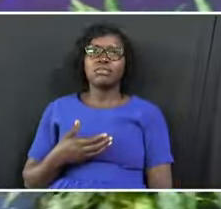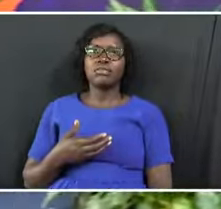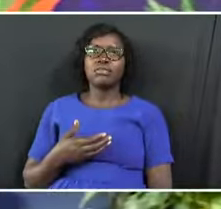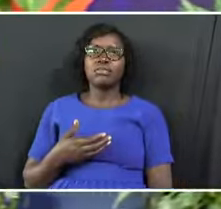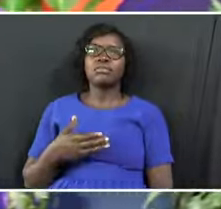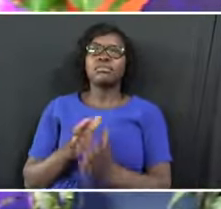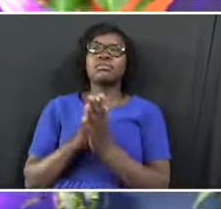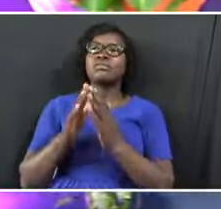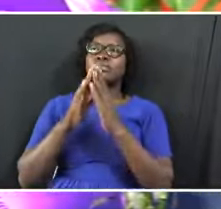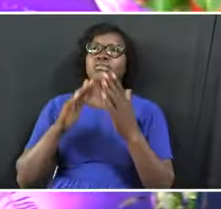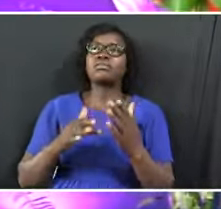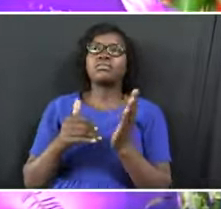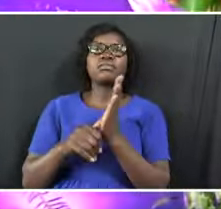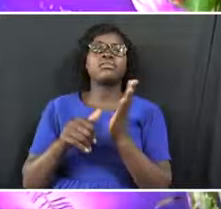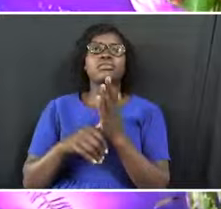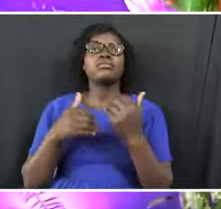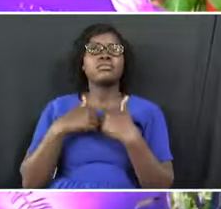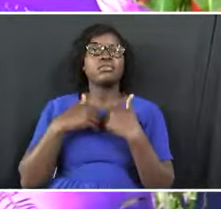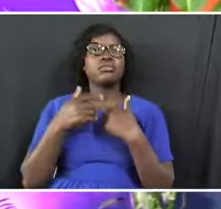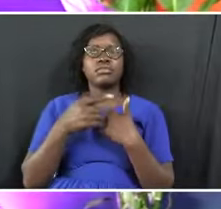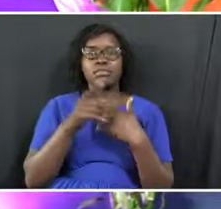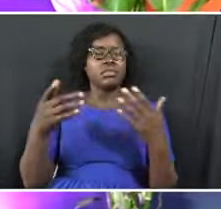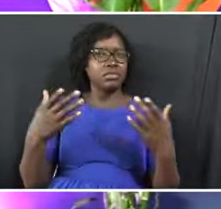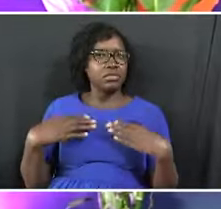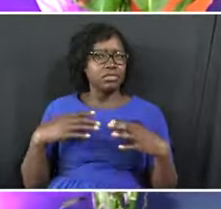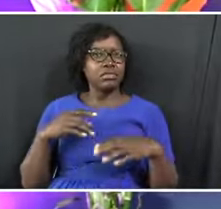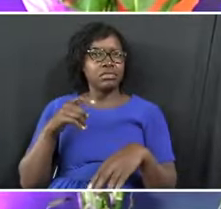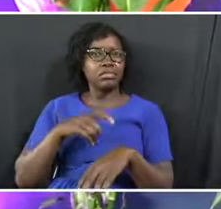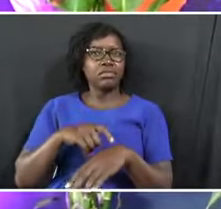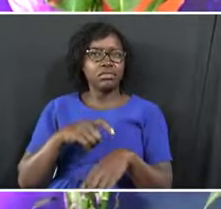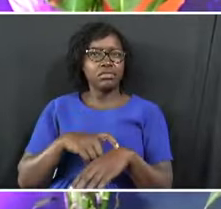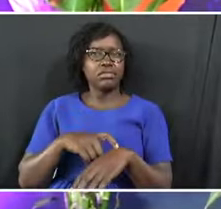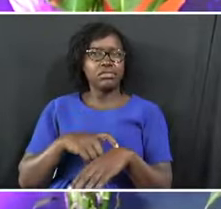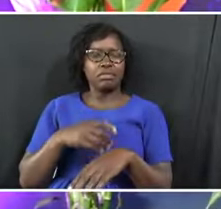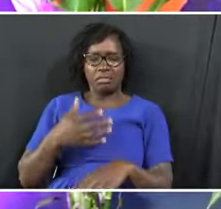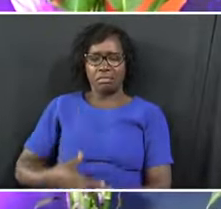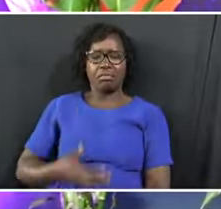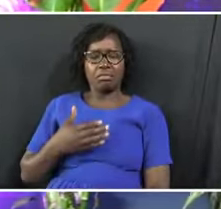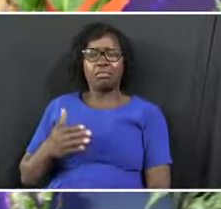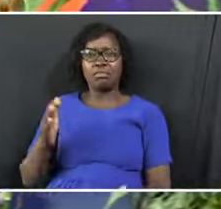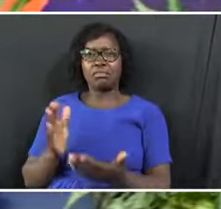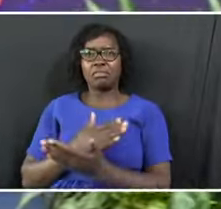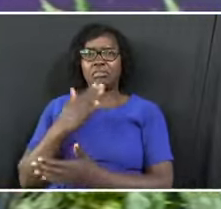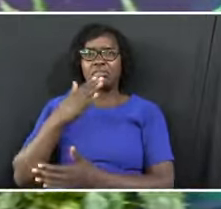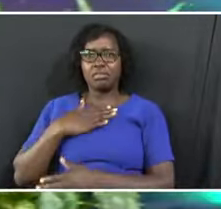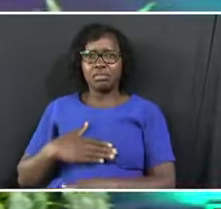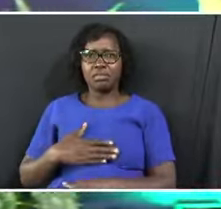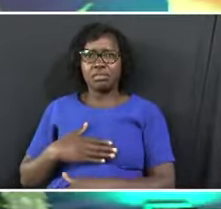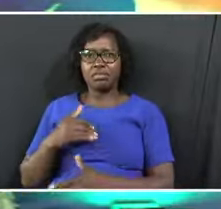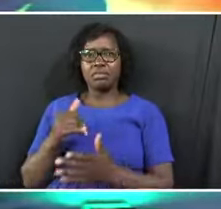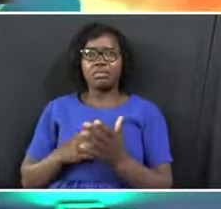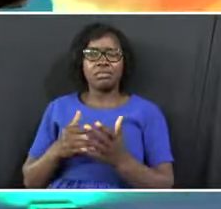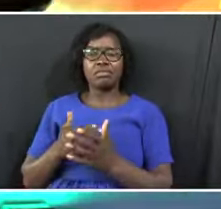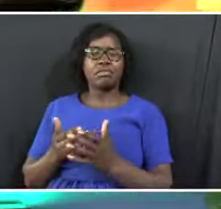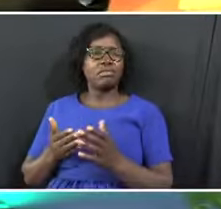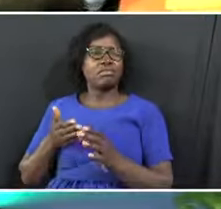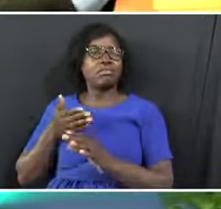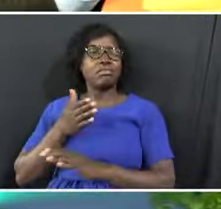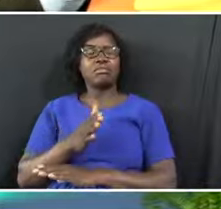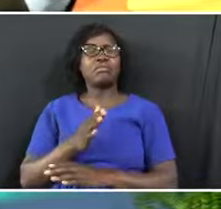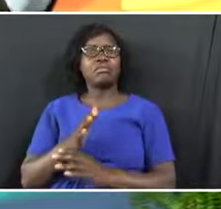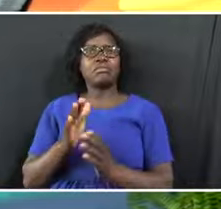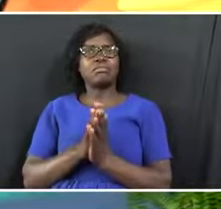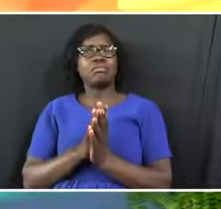in problems. There are those people when they are annoyed or angered by somebody, they just passed off their screens